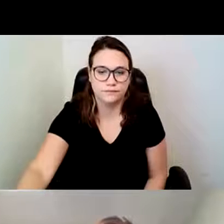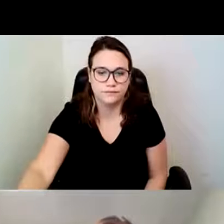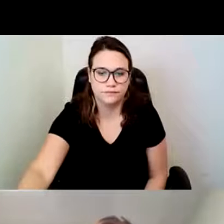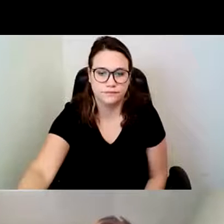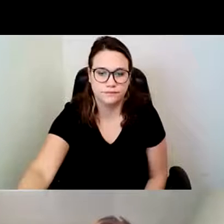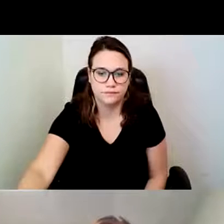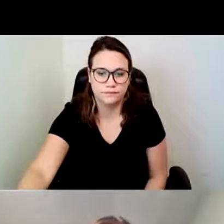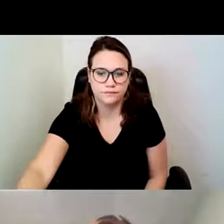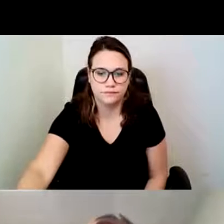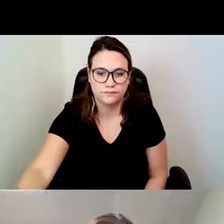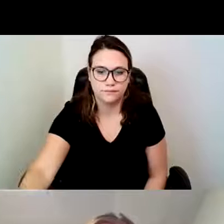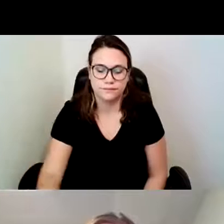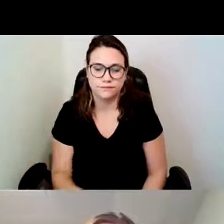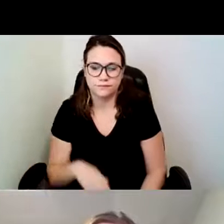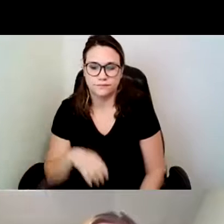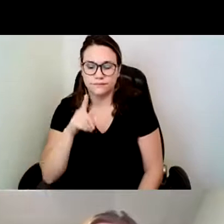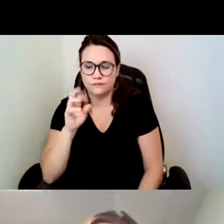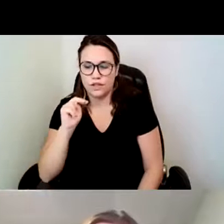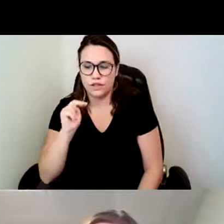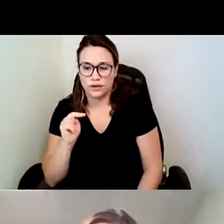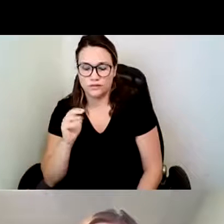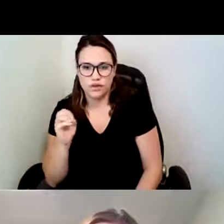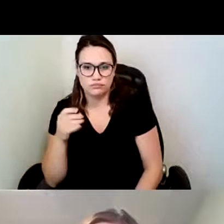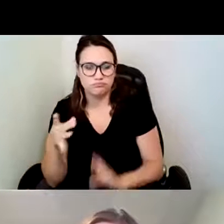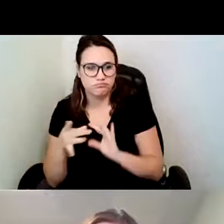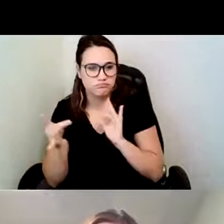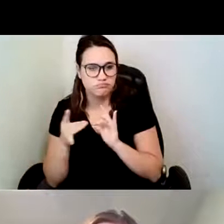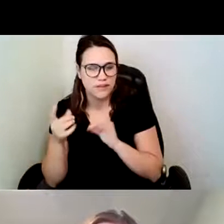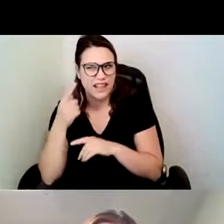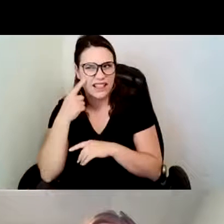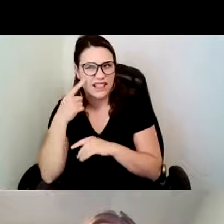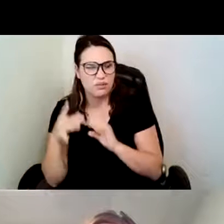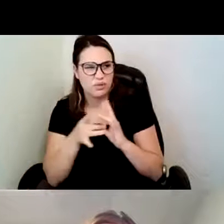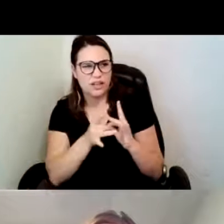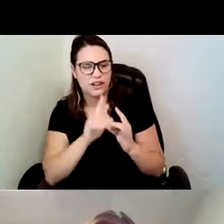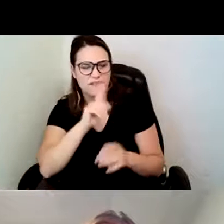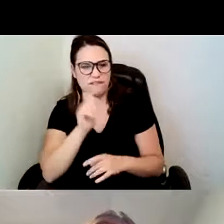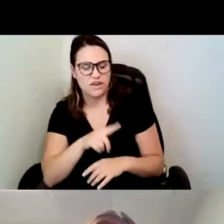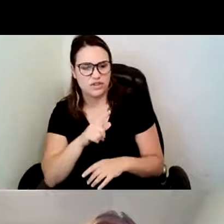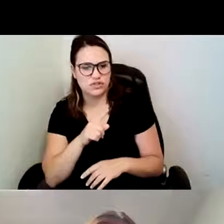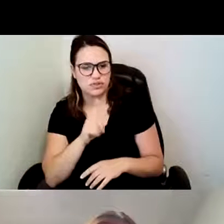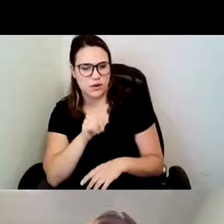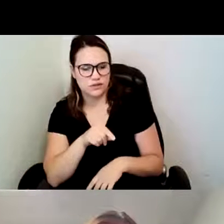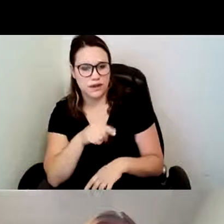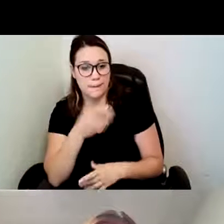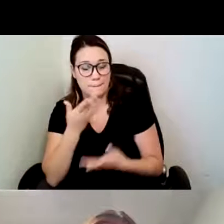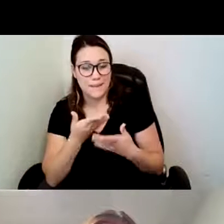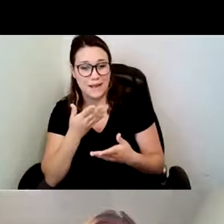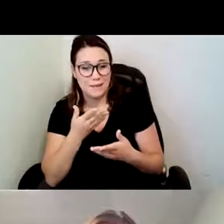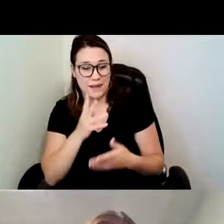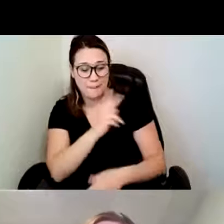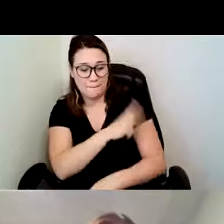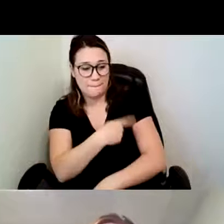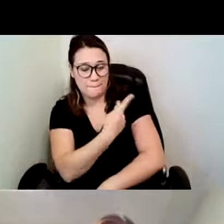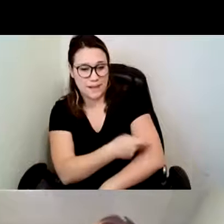So somebody said is that, I think maybe this is related to our first question, that maybe the patient was downplaying her